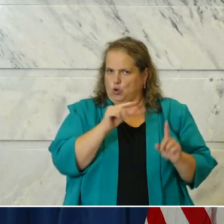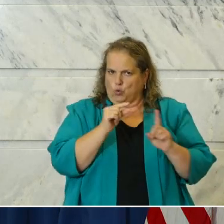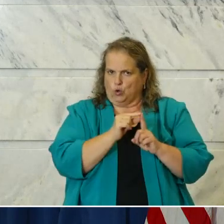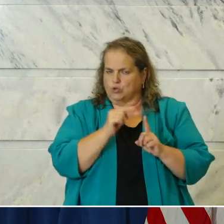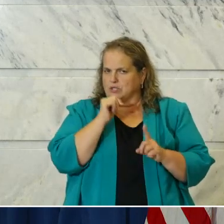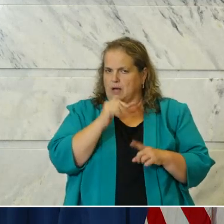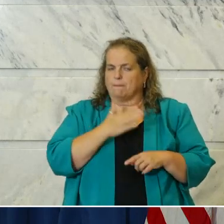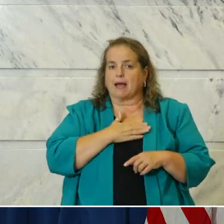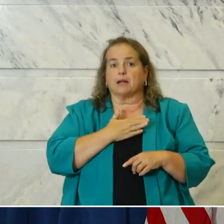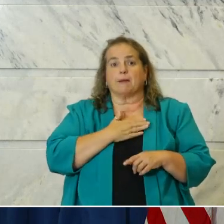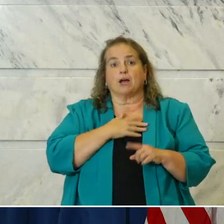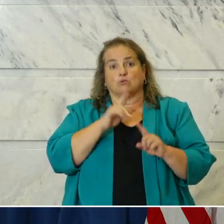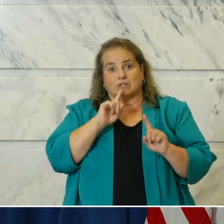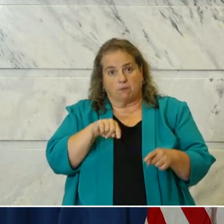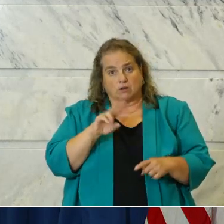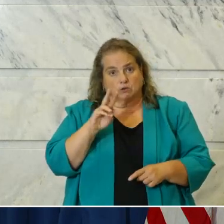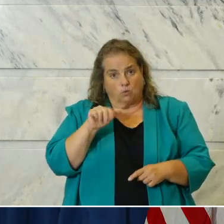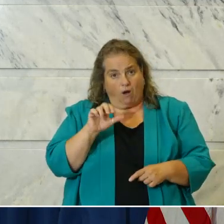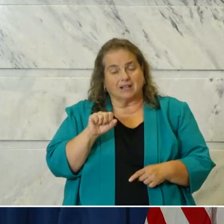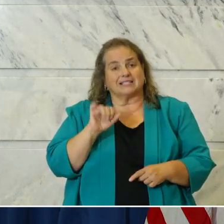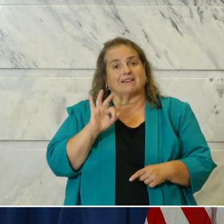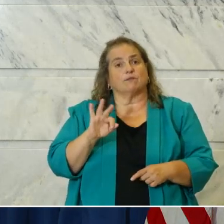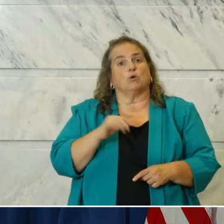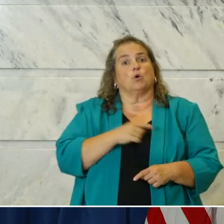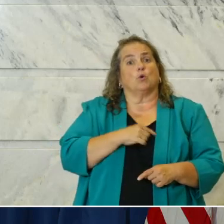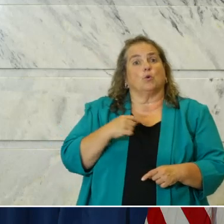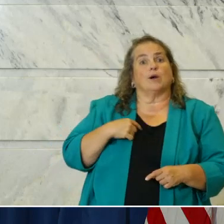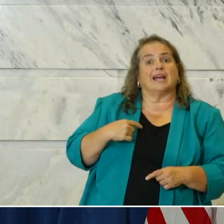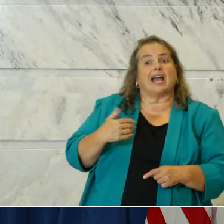my response was, if we have